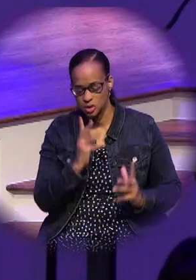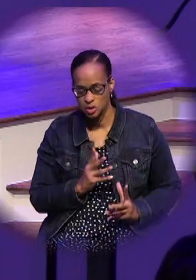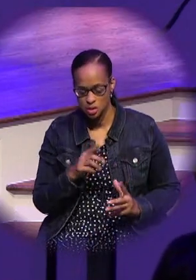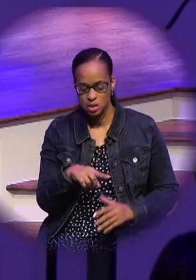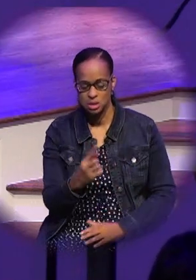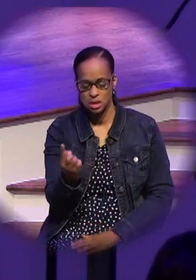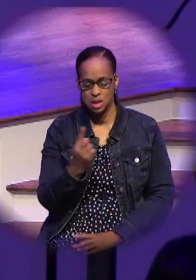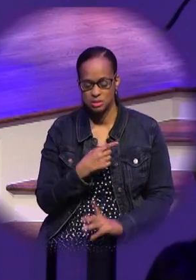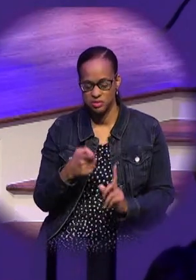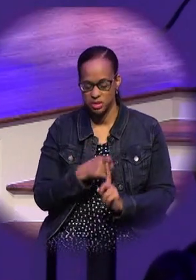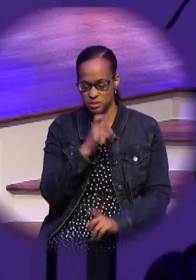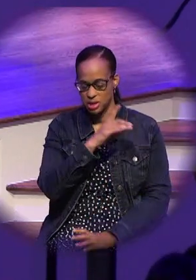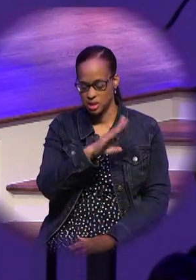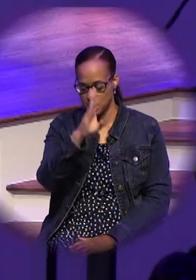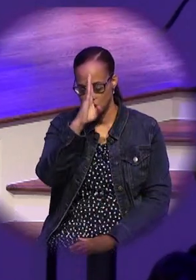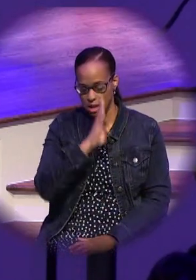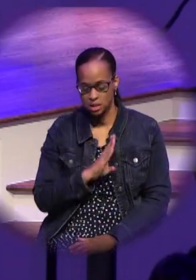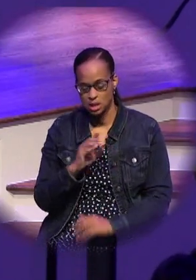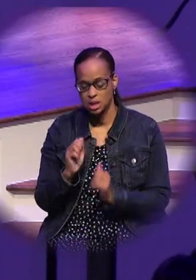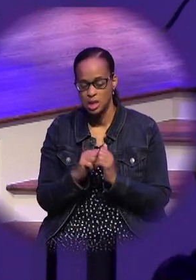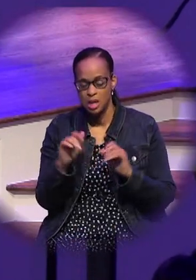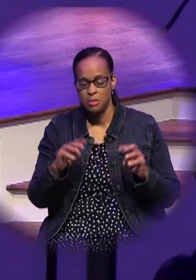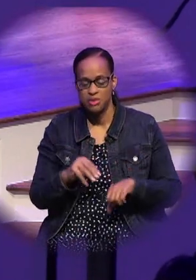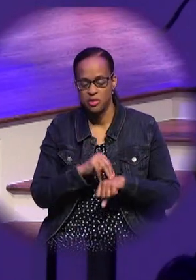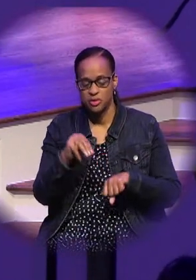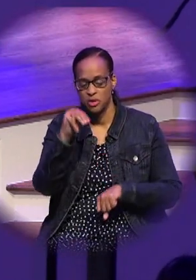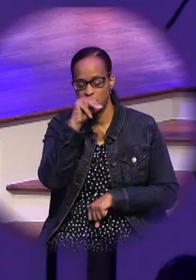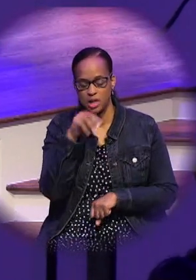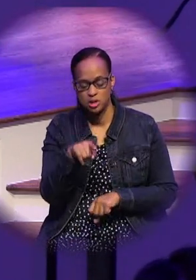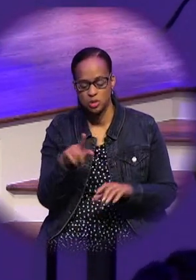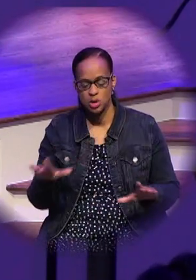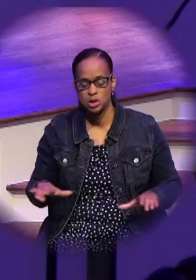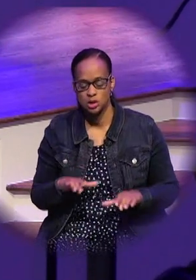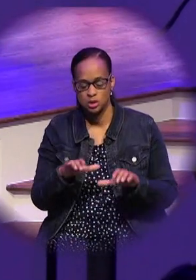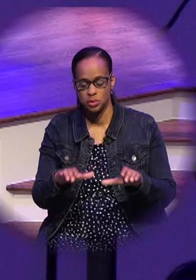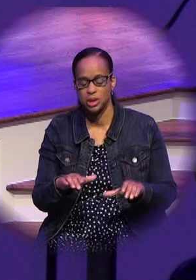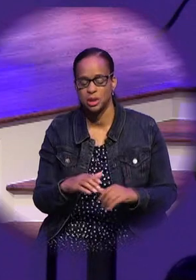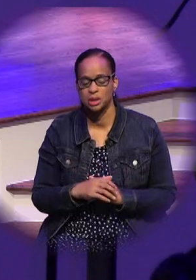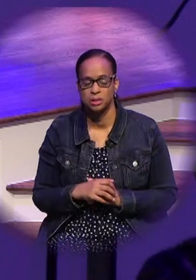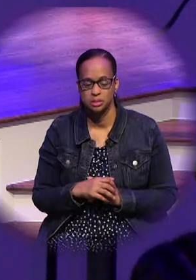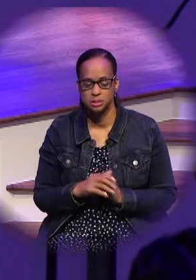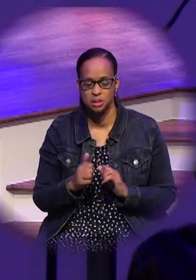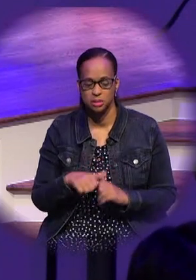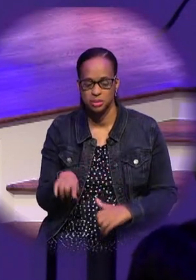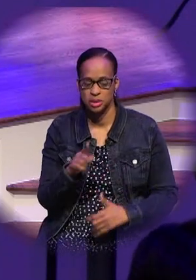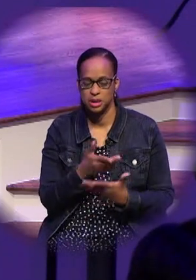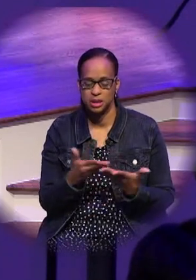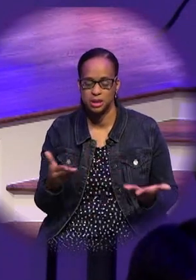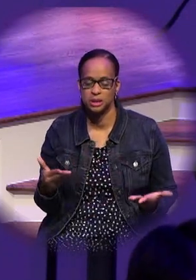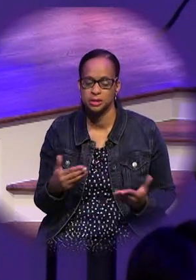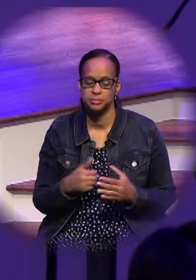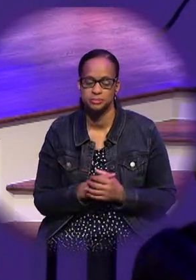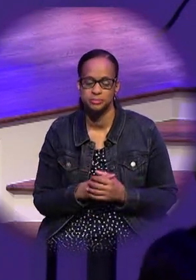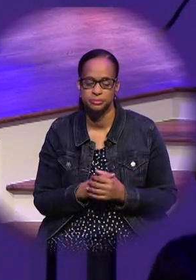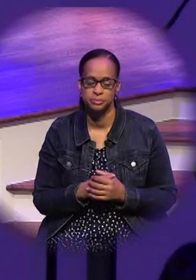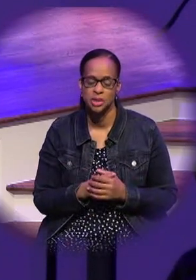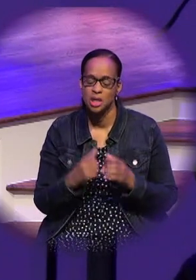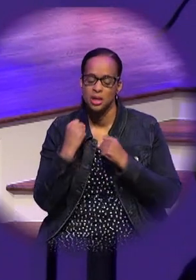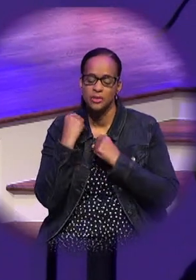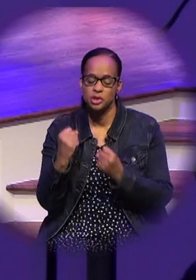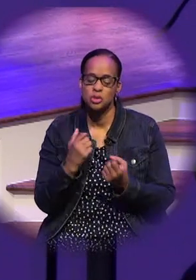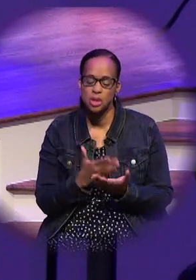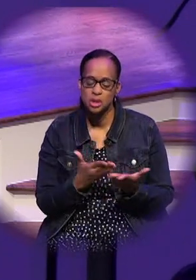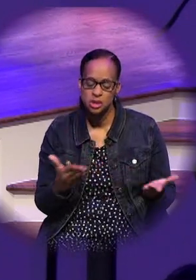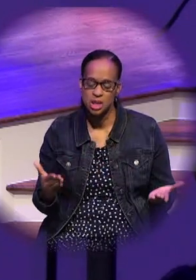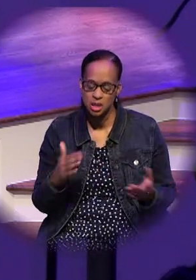from God, for no one could perform the miraculous signs you are doing if God were not with him. It's as strong a statement of faith